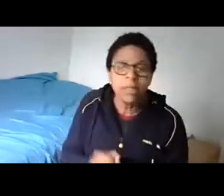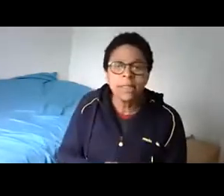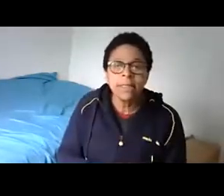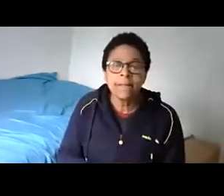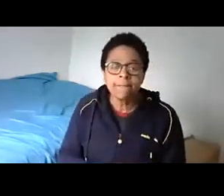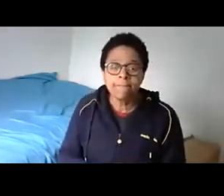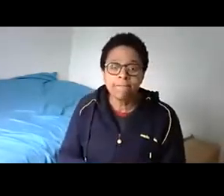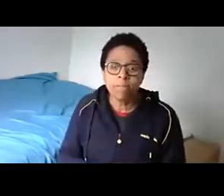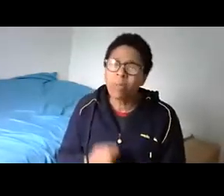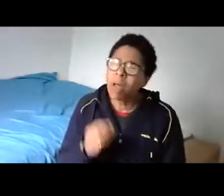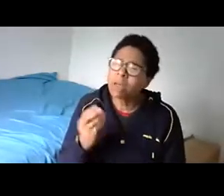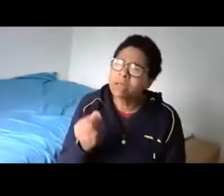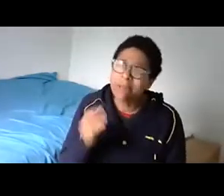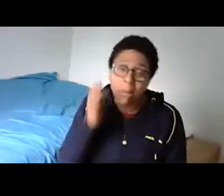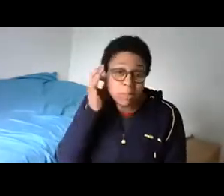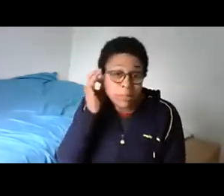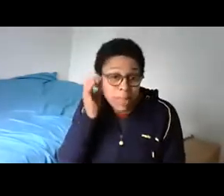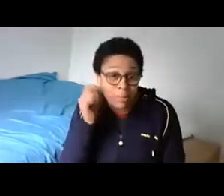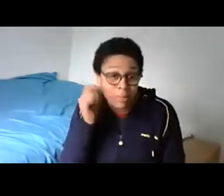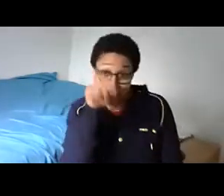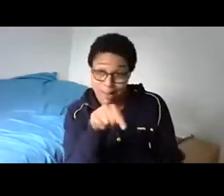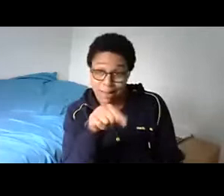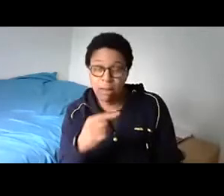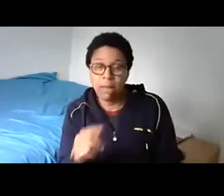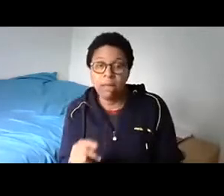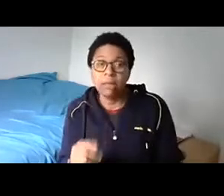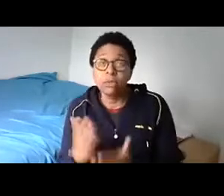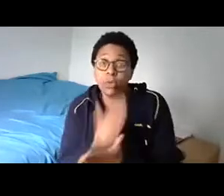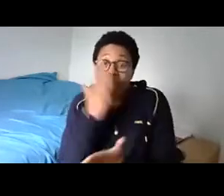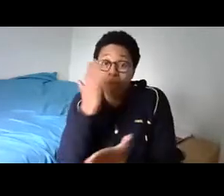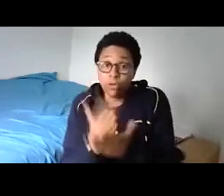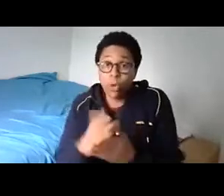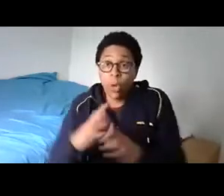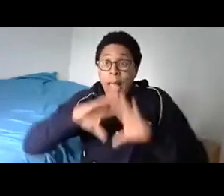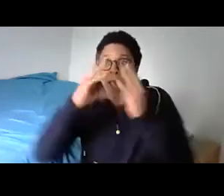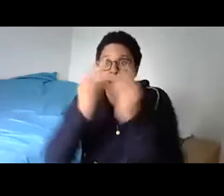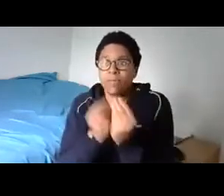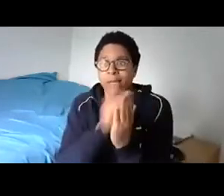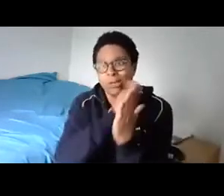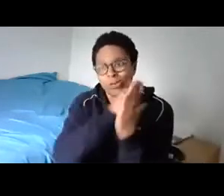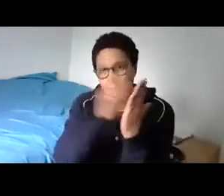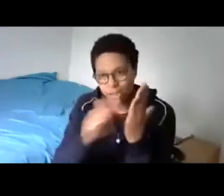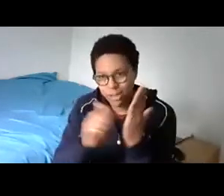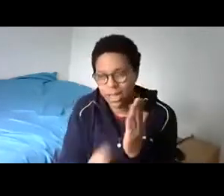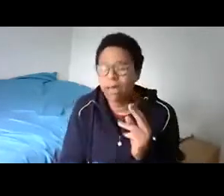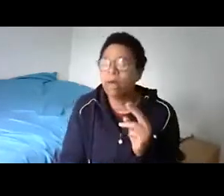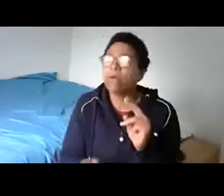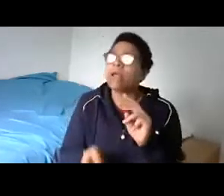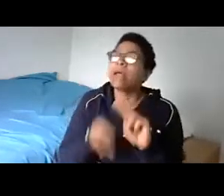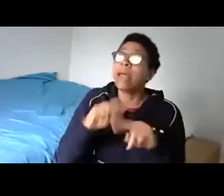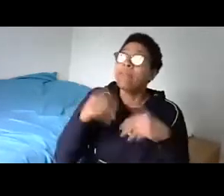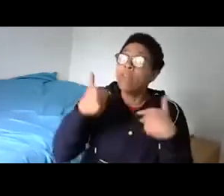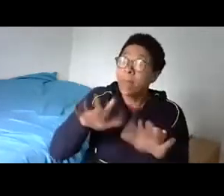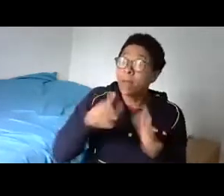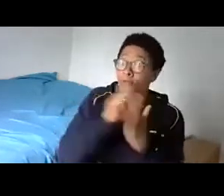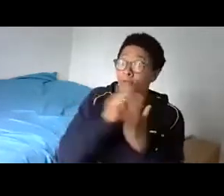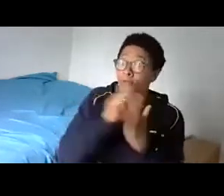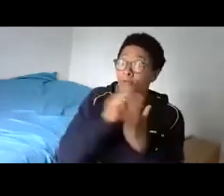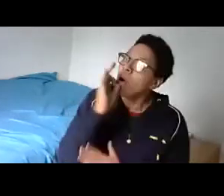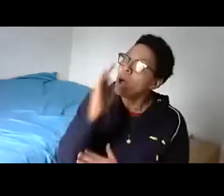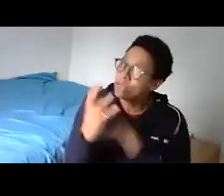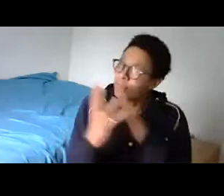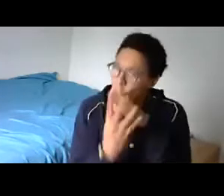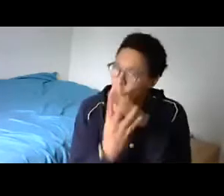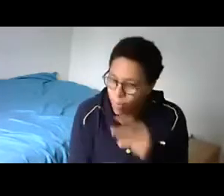some tips to say, making sure that, you know, everything is in writing, get copies of your document, ask